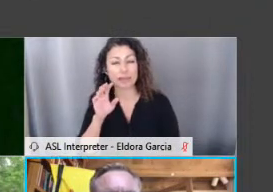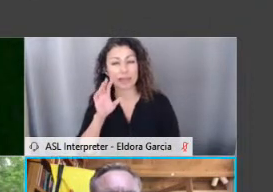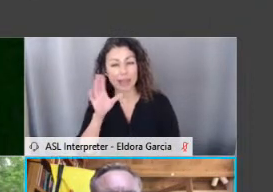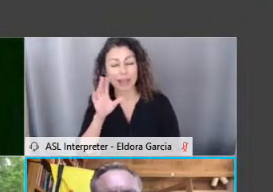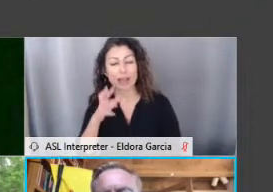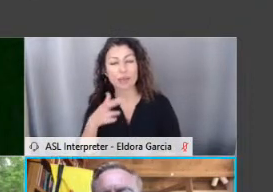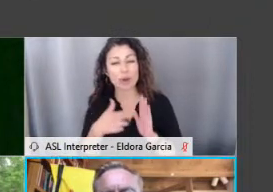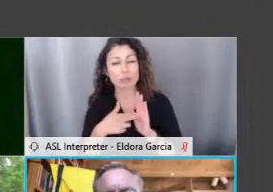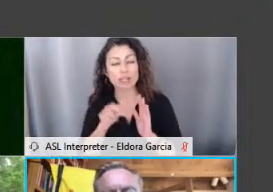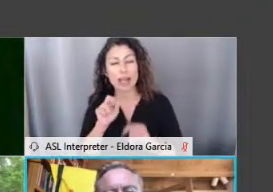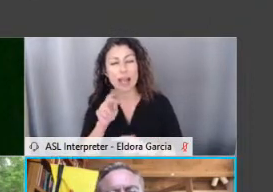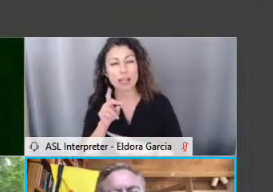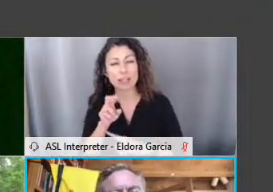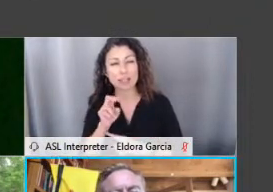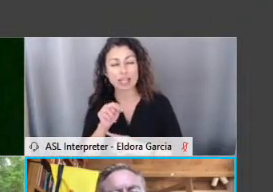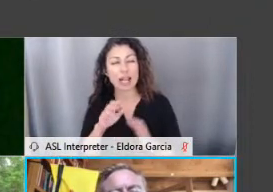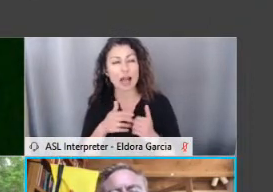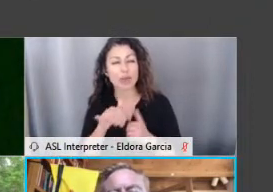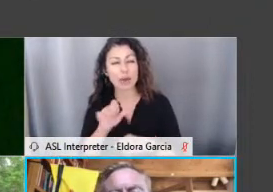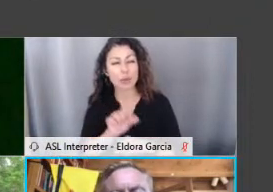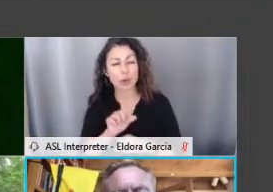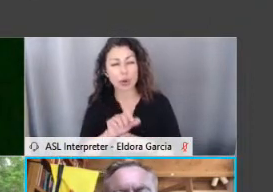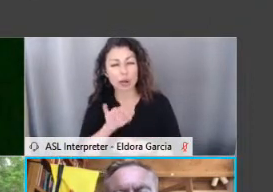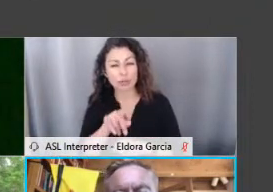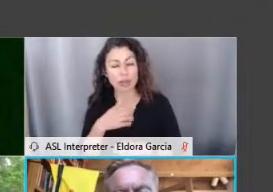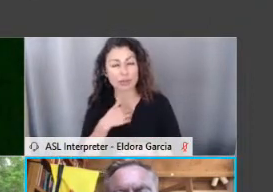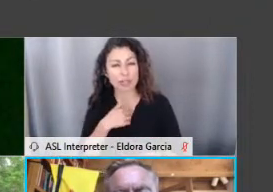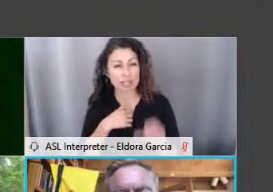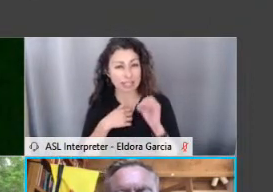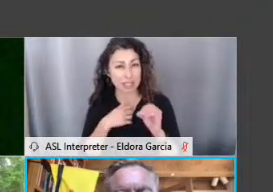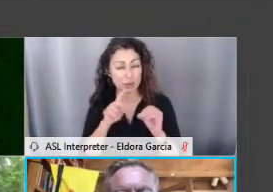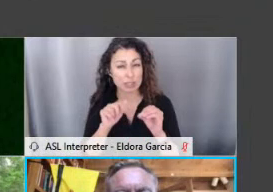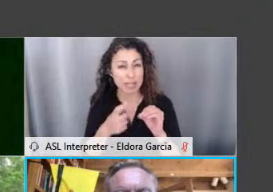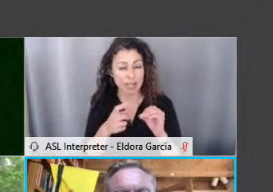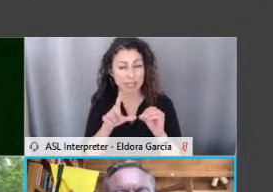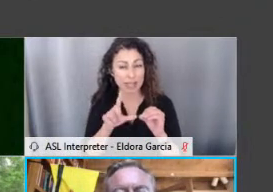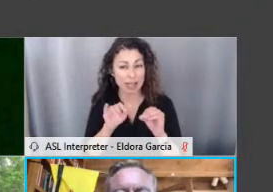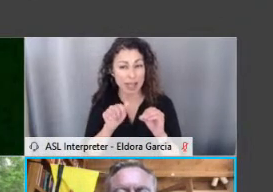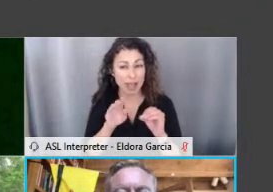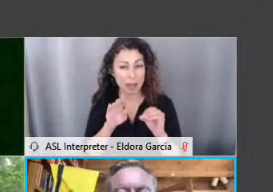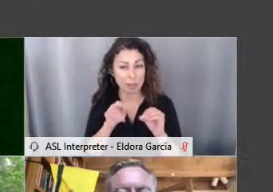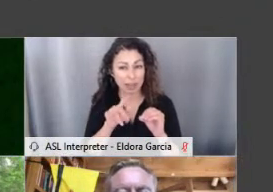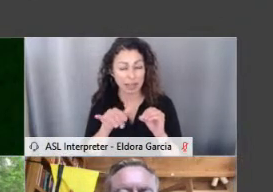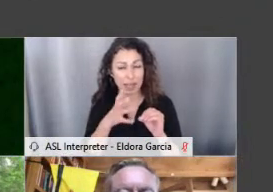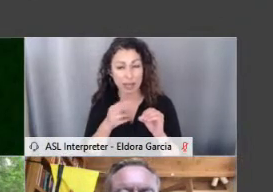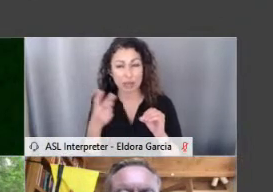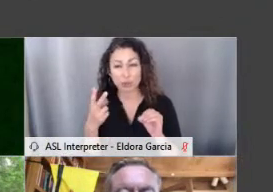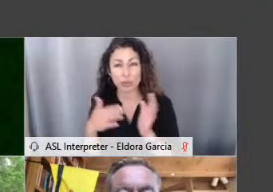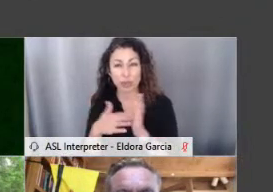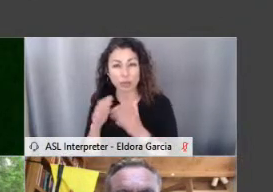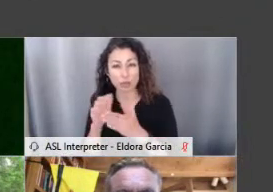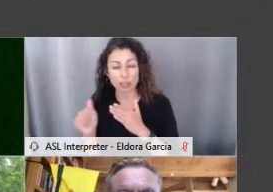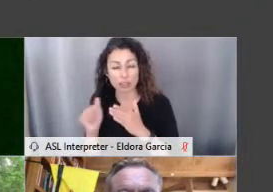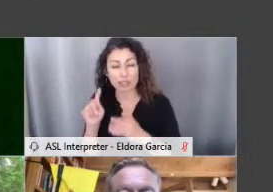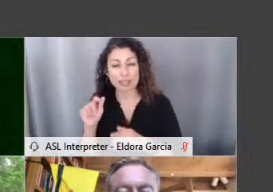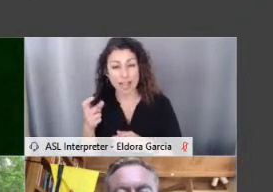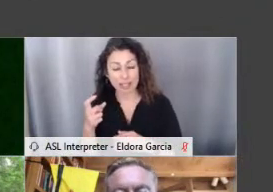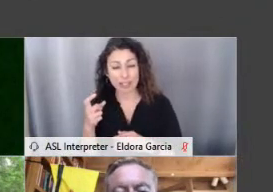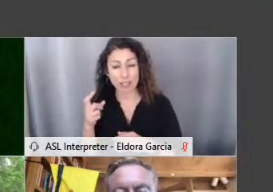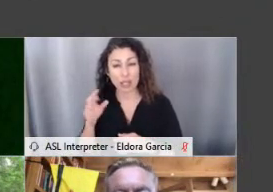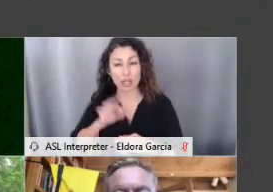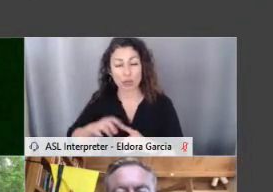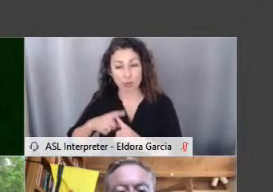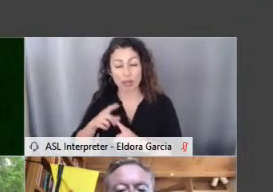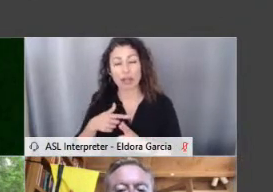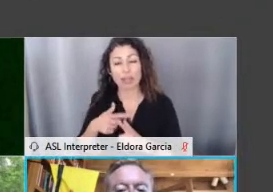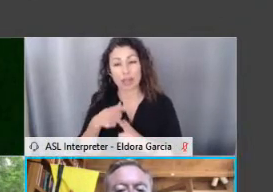Representative Anderson, the way that works is if you have a zero tax liability and a $2,000 tax credit, then you